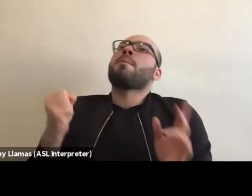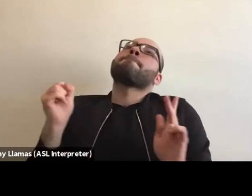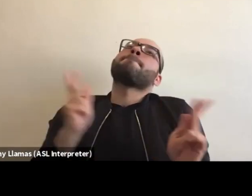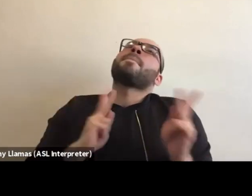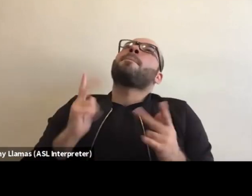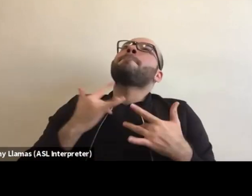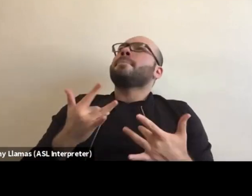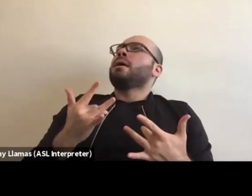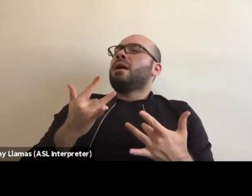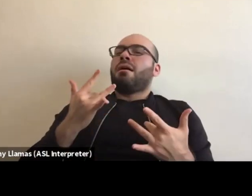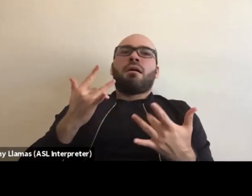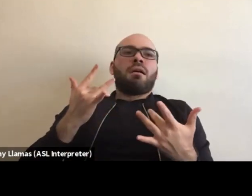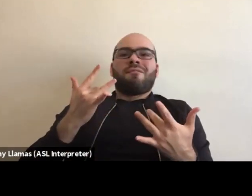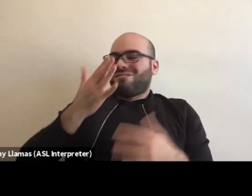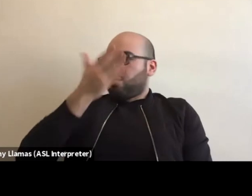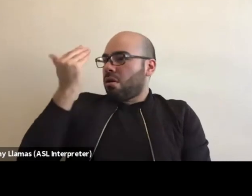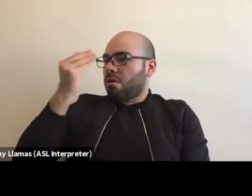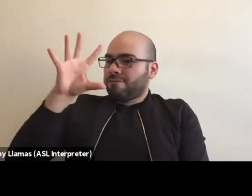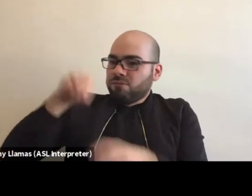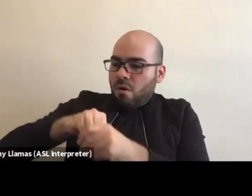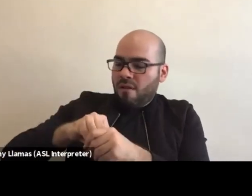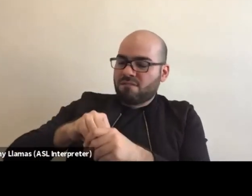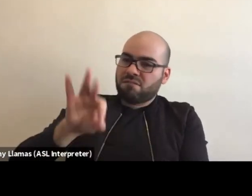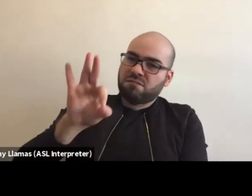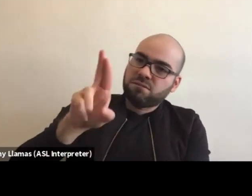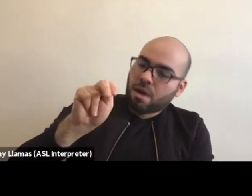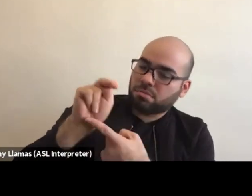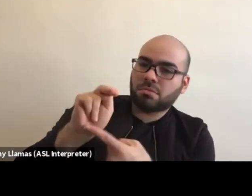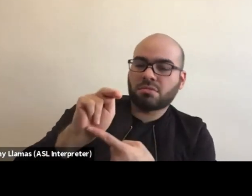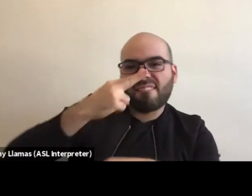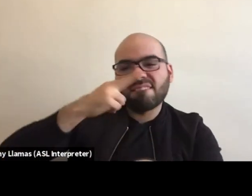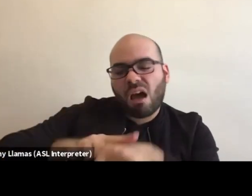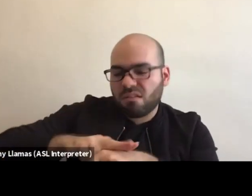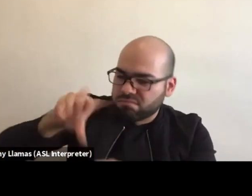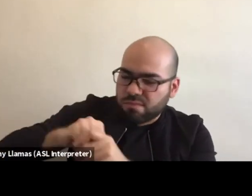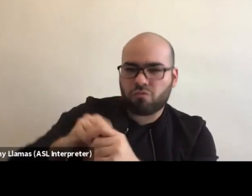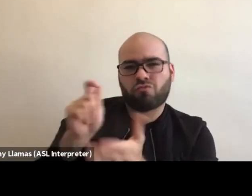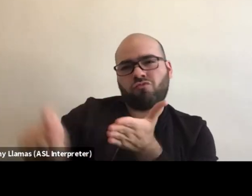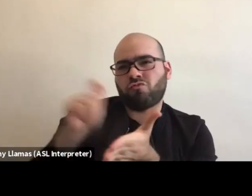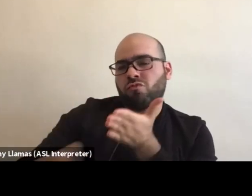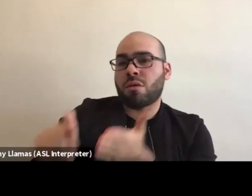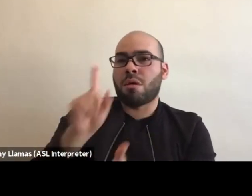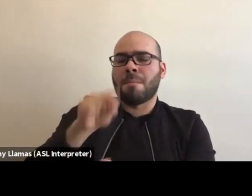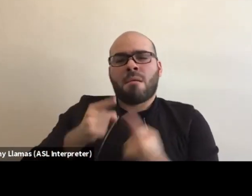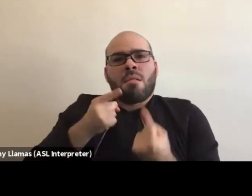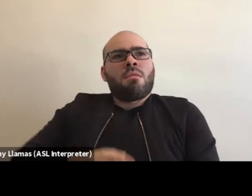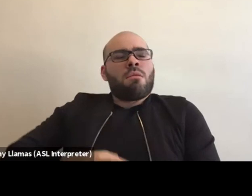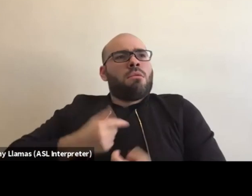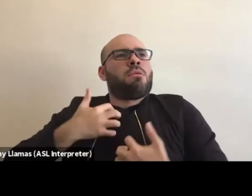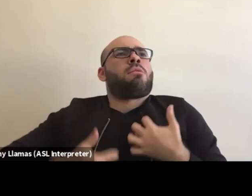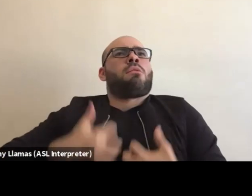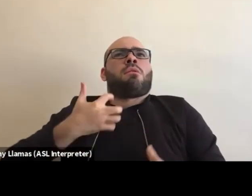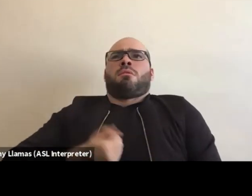writing and to just, you know, have a good time. It doesn't always have to be excruciating. It can